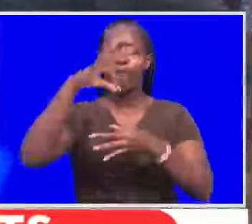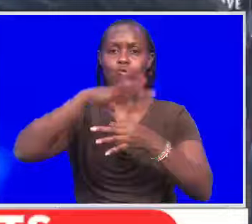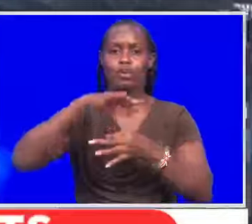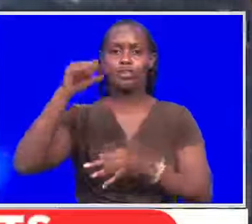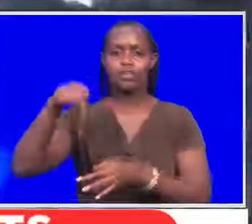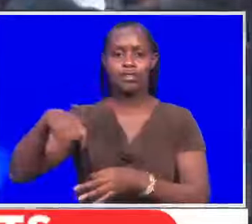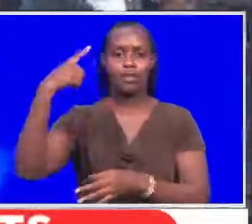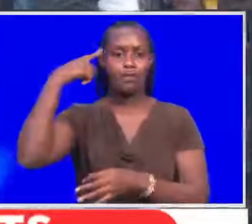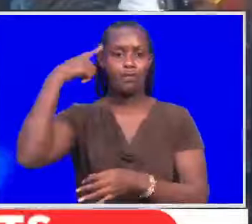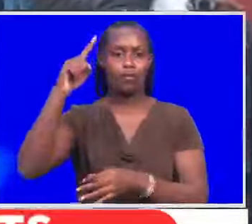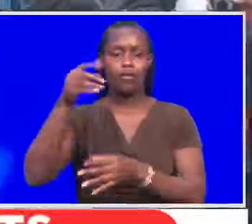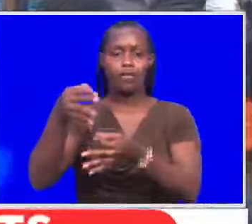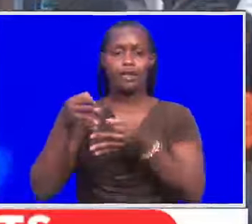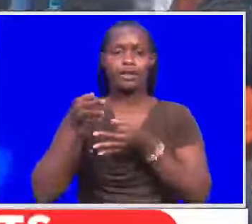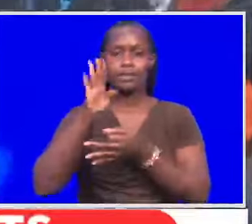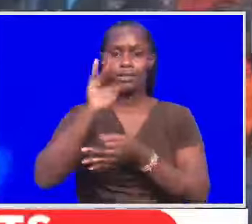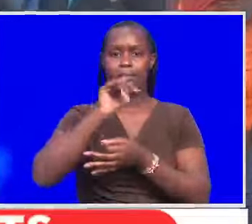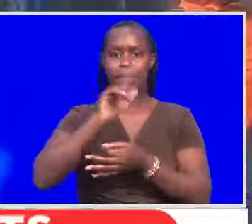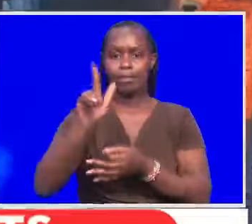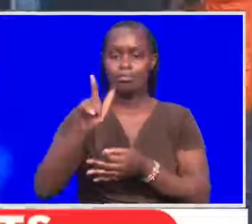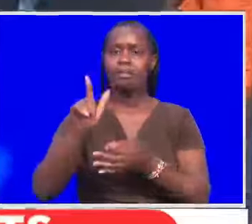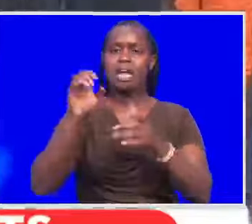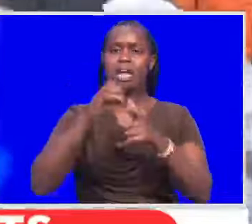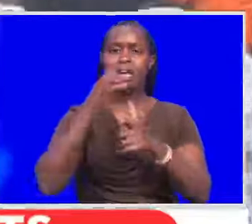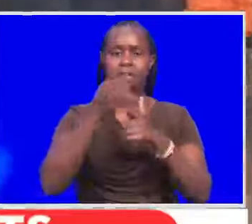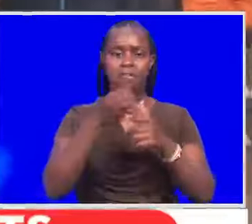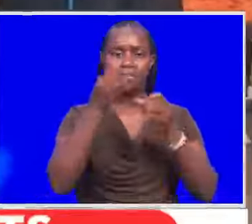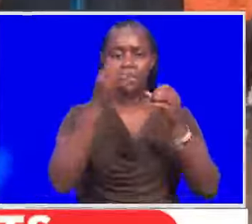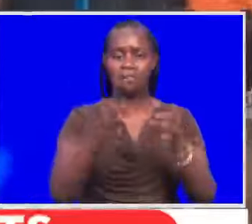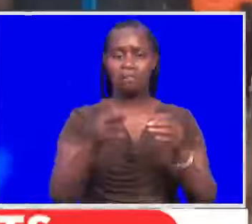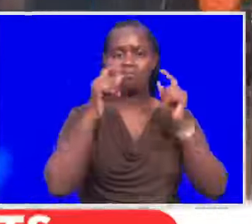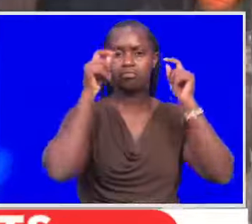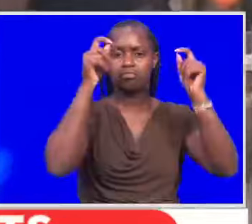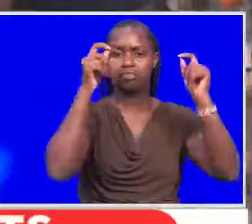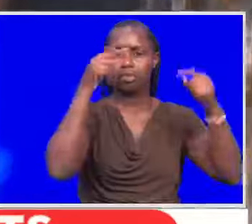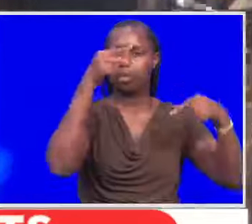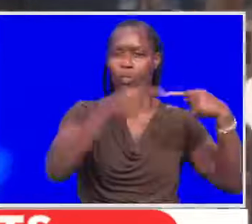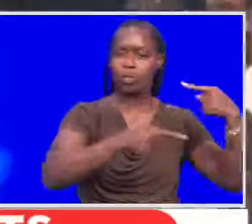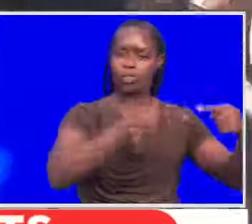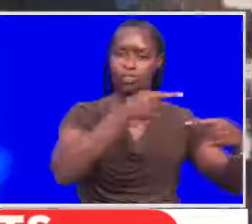2024 financial bill despite the ongoing protest in the country.